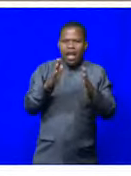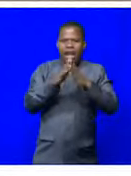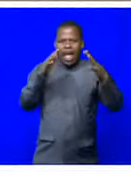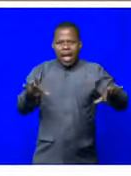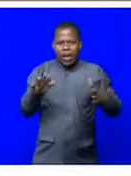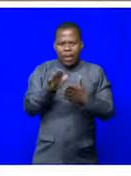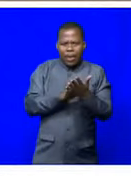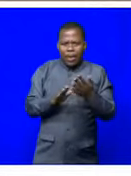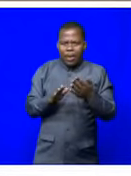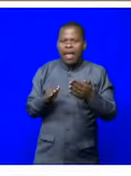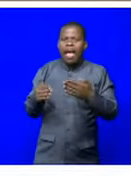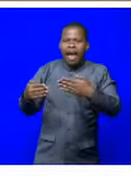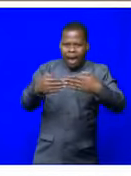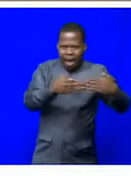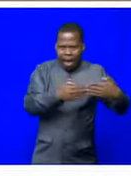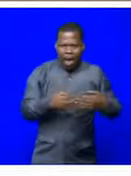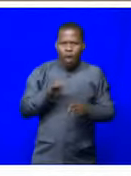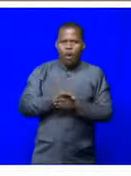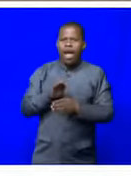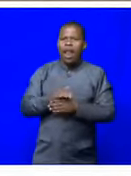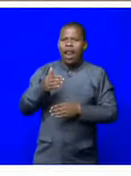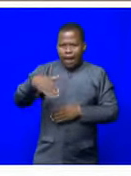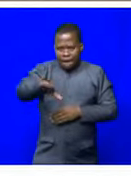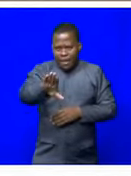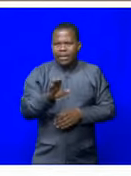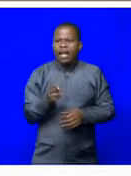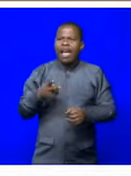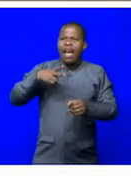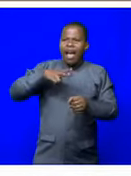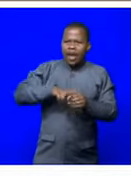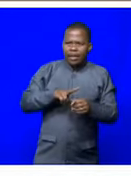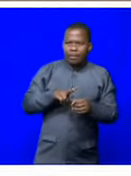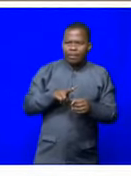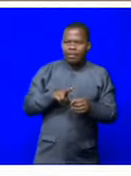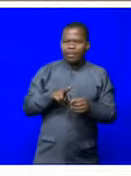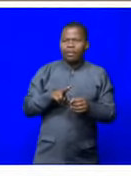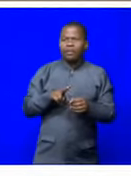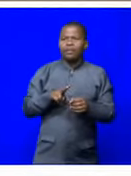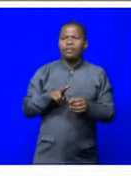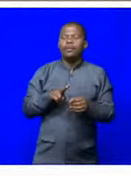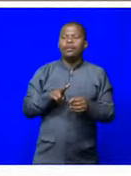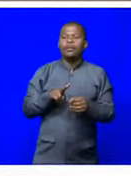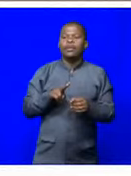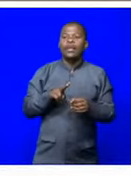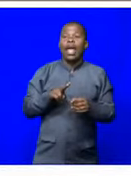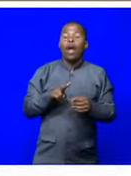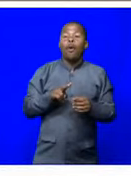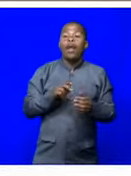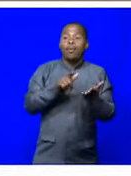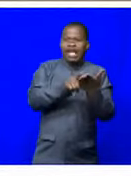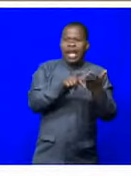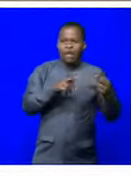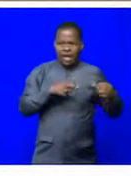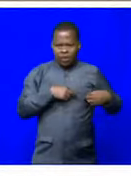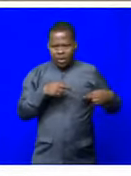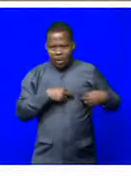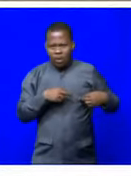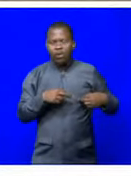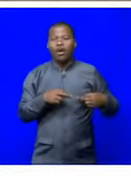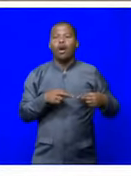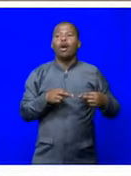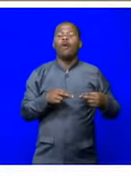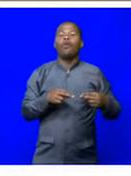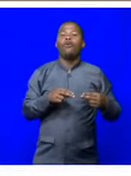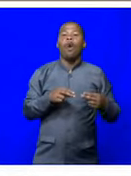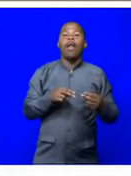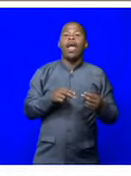have the opportunities that are presented by circular economy approaches to waste and things that we need to do in terms of addressing